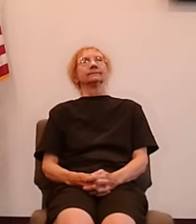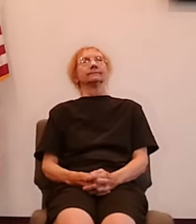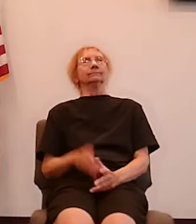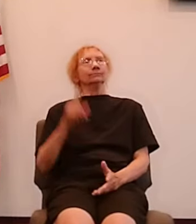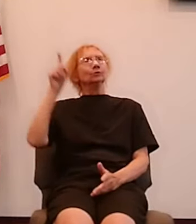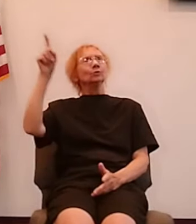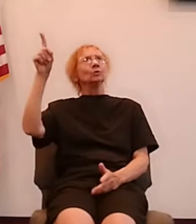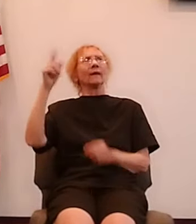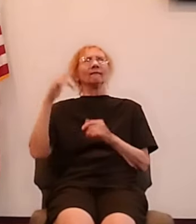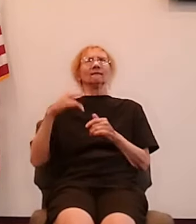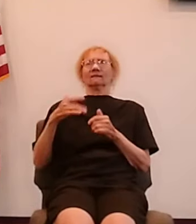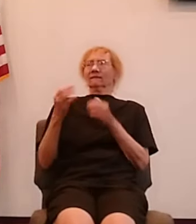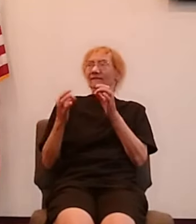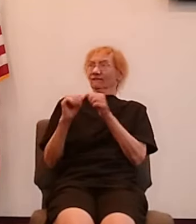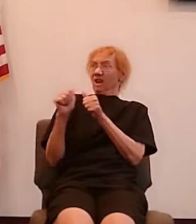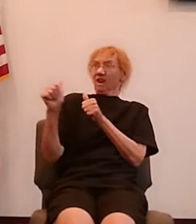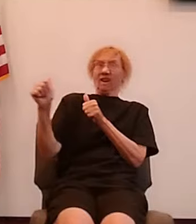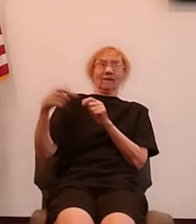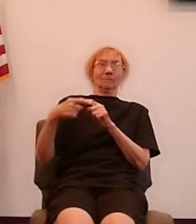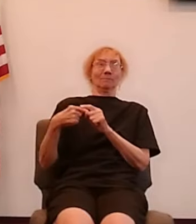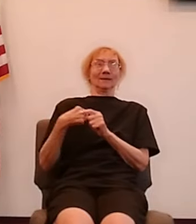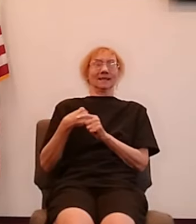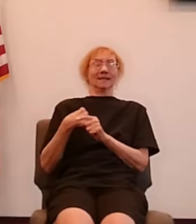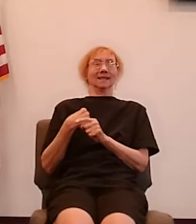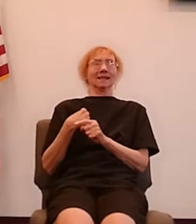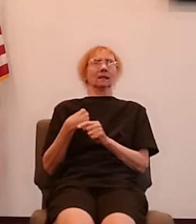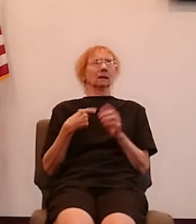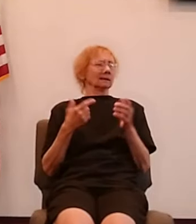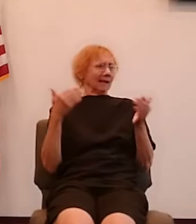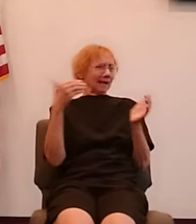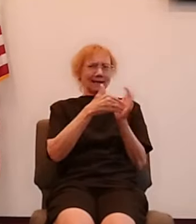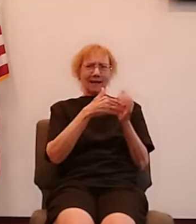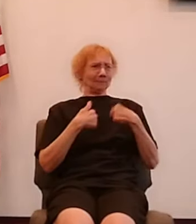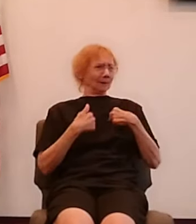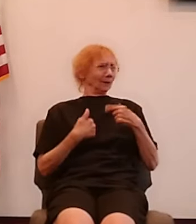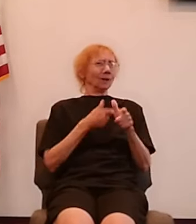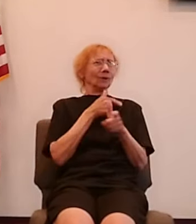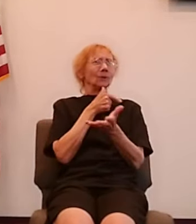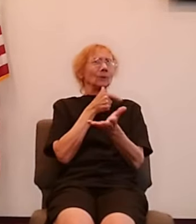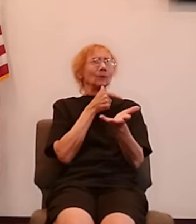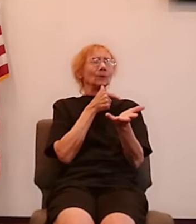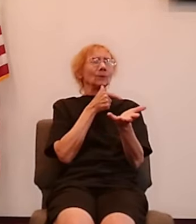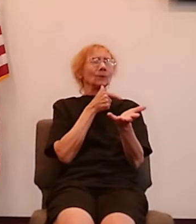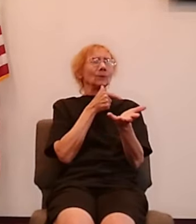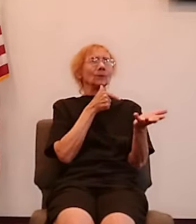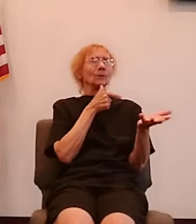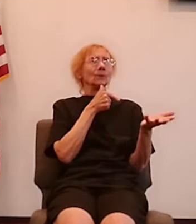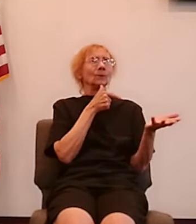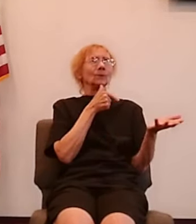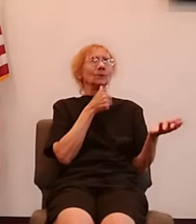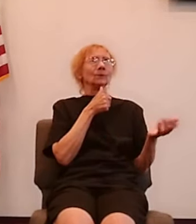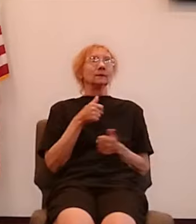And if you are for me, who can be against me?